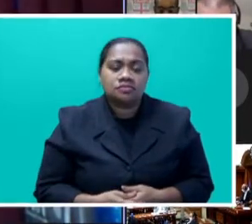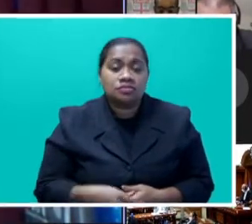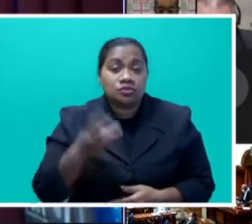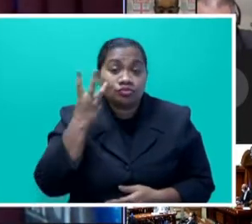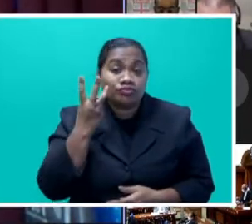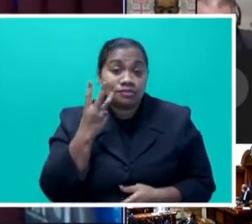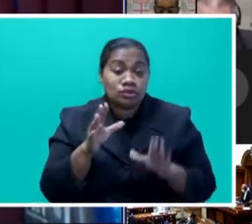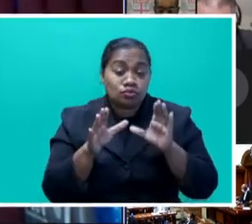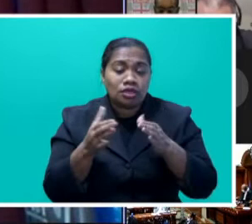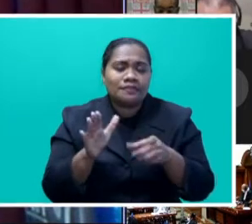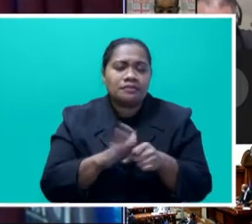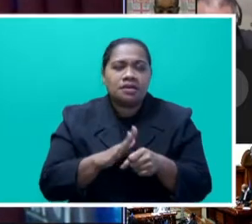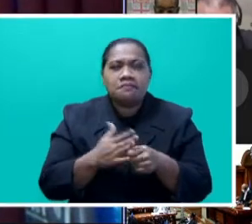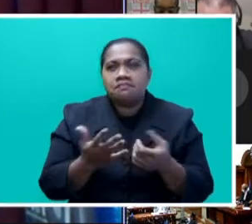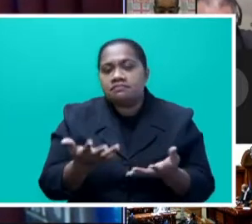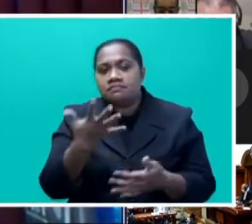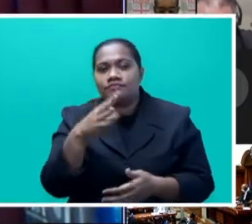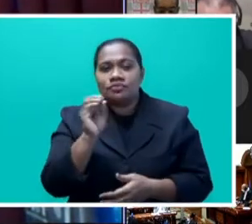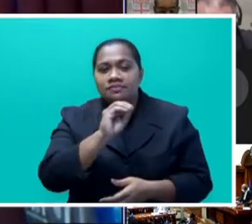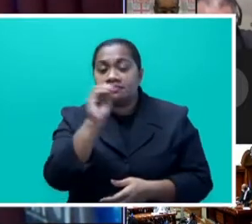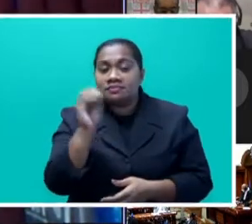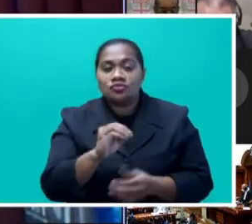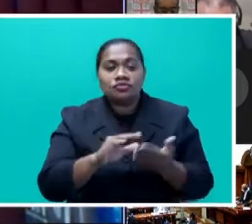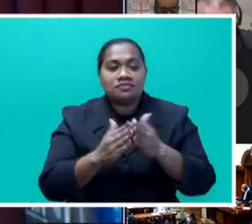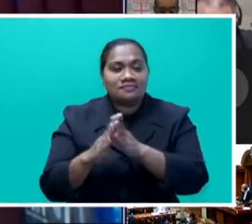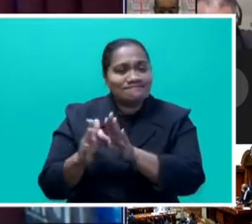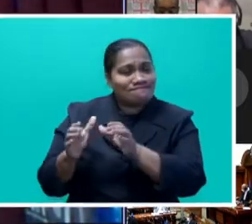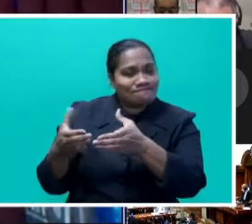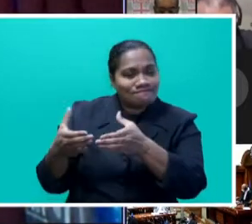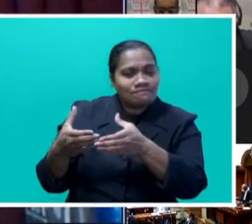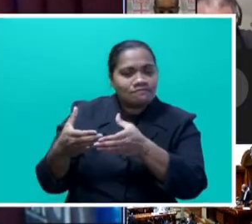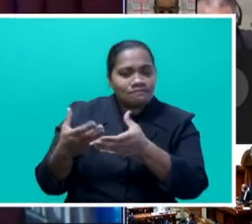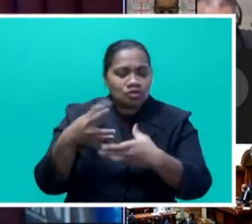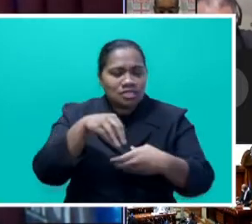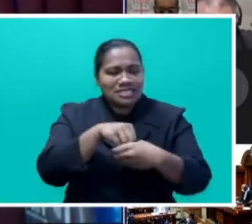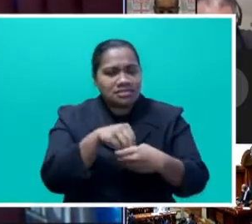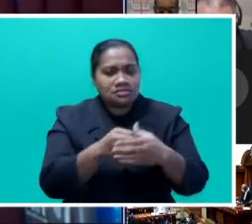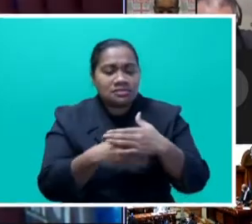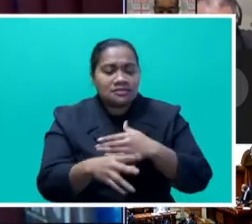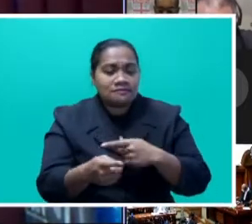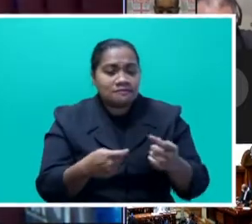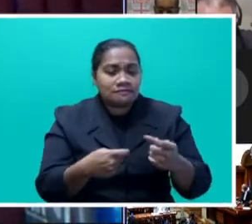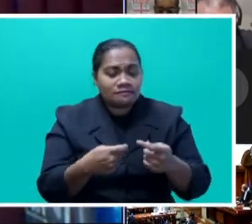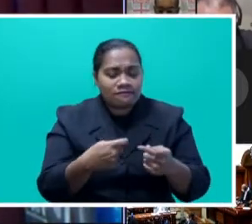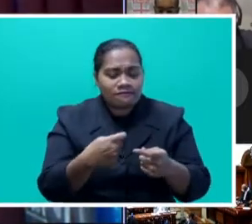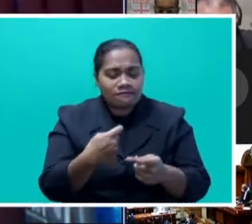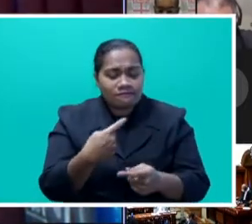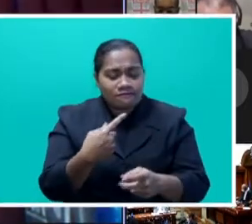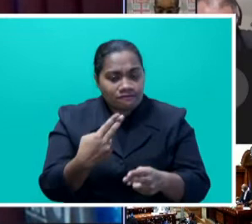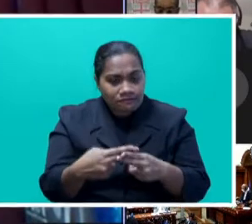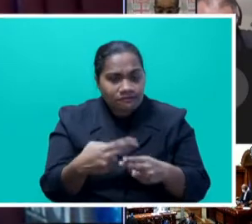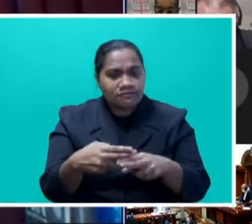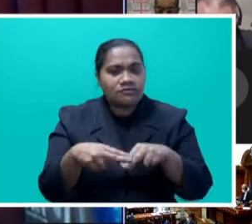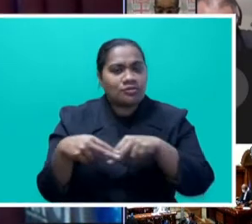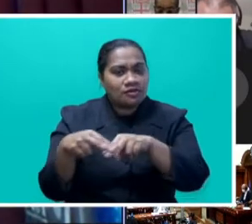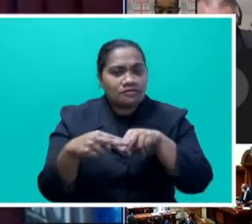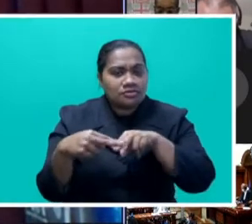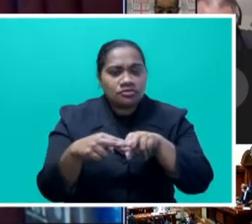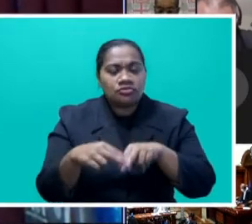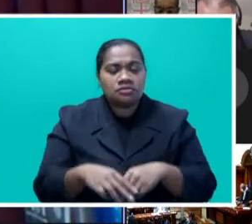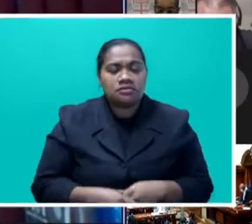up 50% of the community groups currently engaged in Mabe pearl farming in Fiji, comprising more